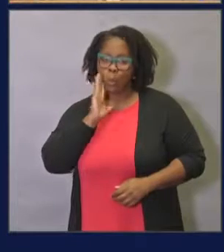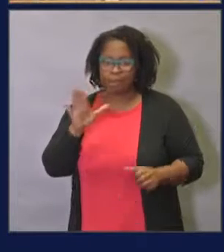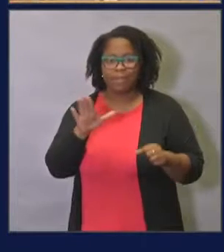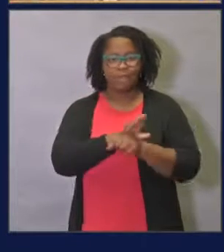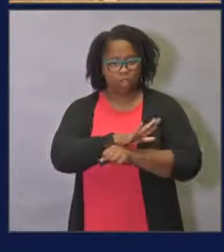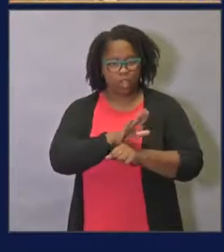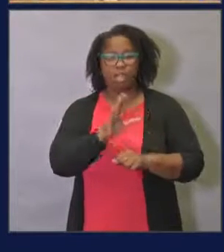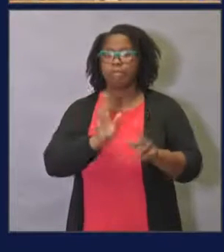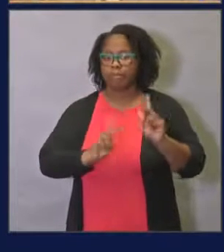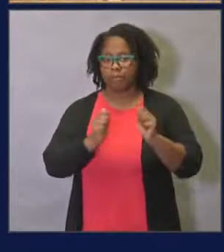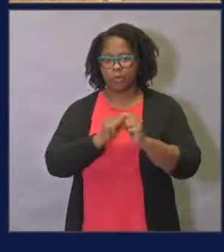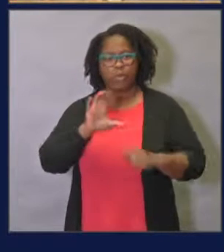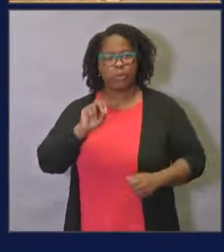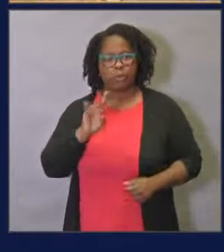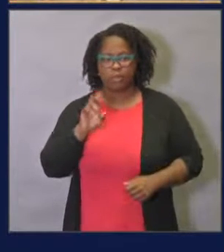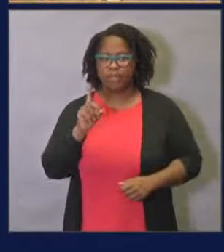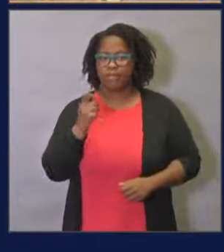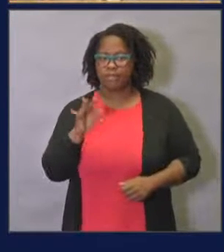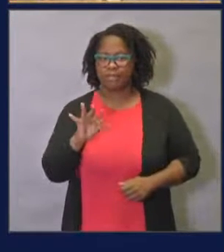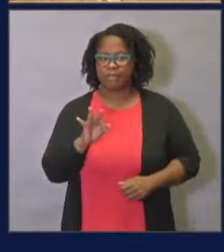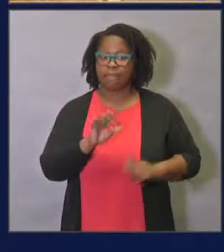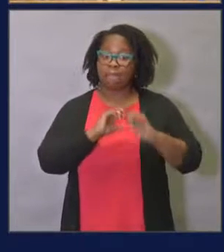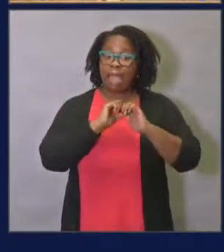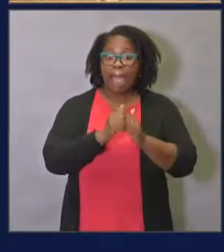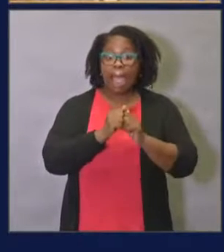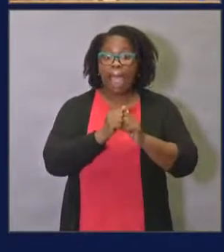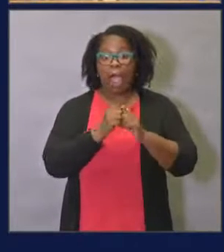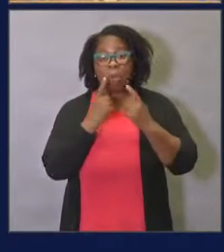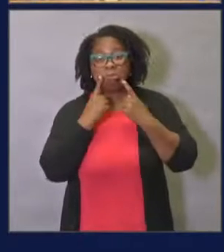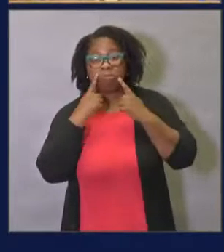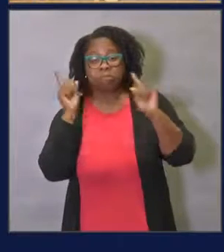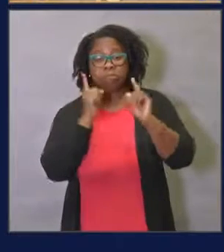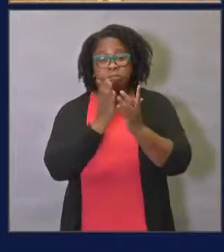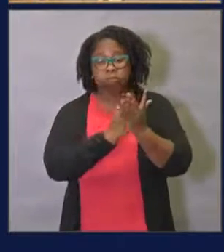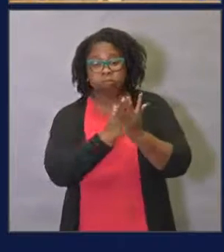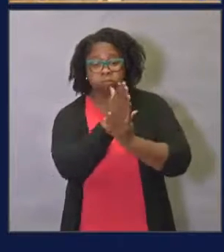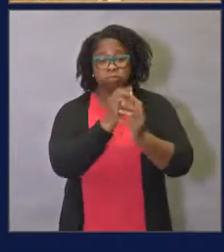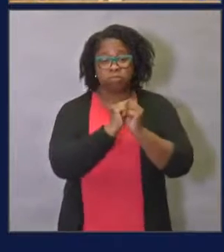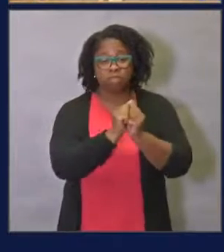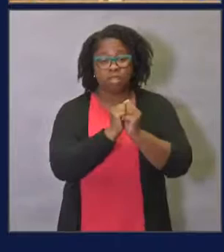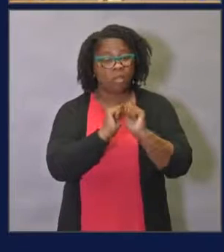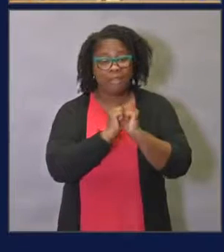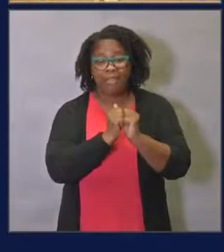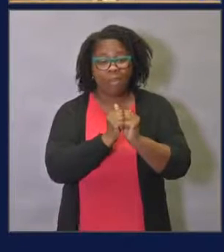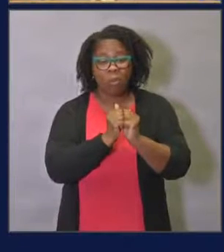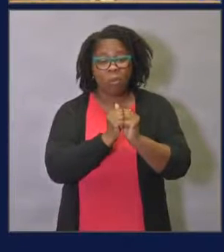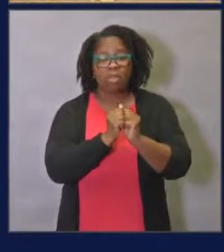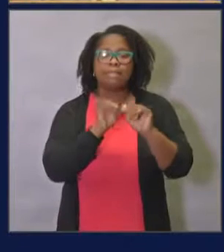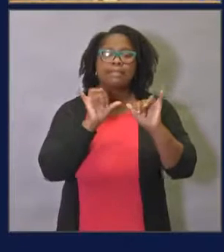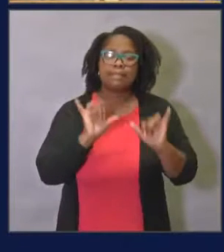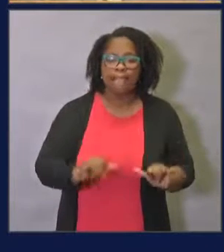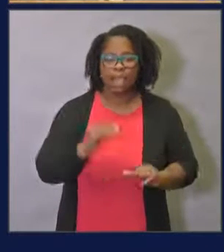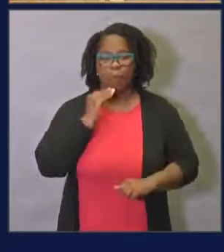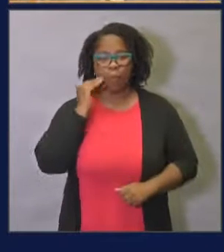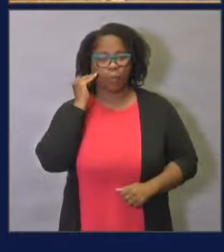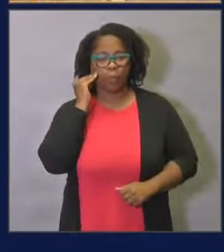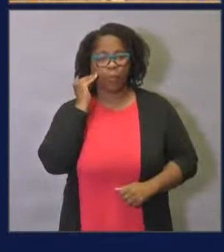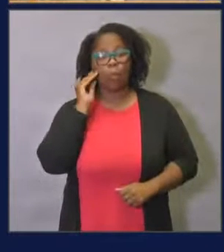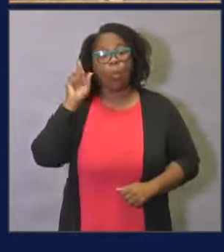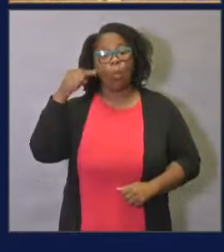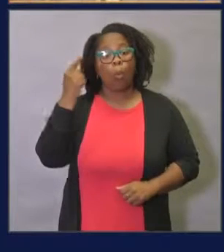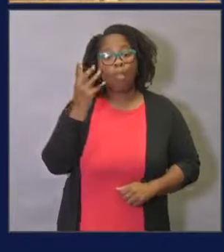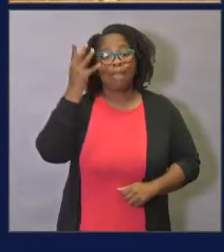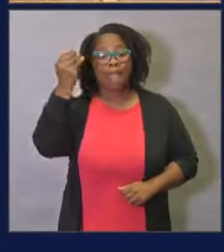COVID-19. The most important way we're going to get through these hard times is for everyone to stay home as much as possible and only go out